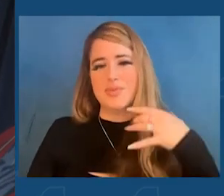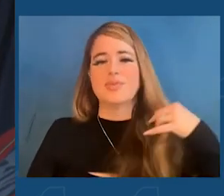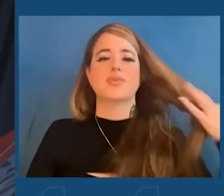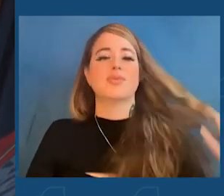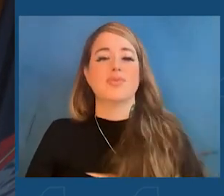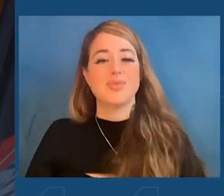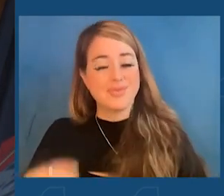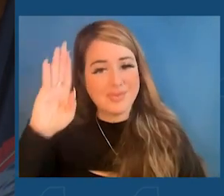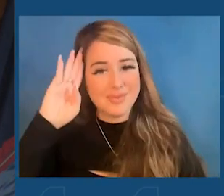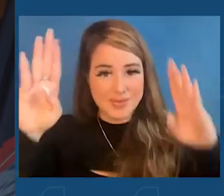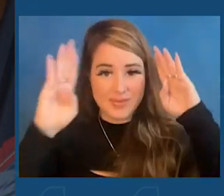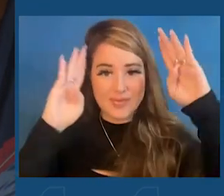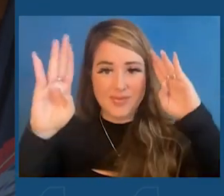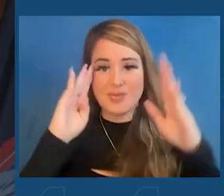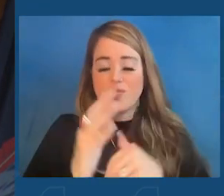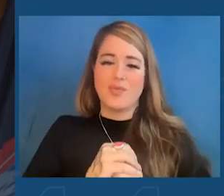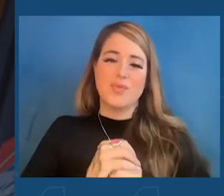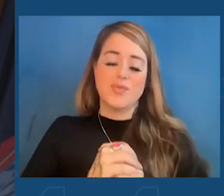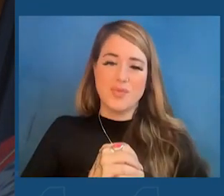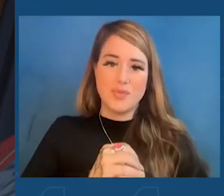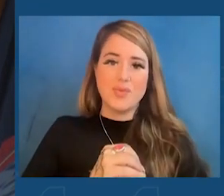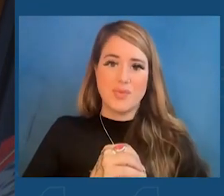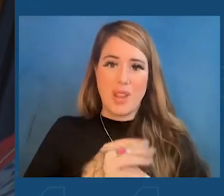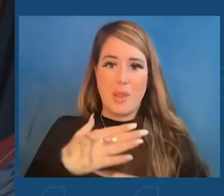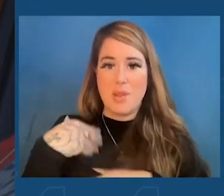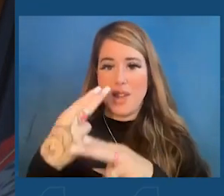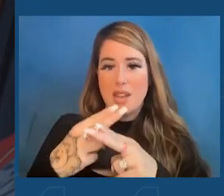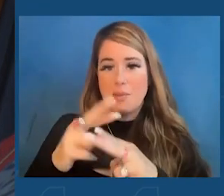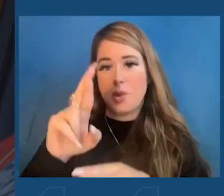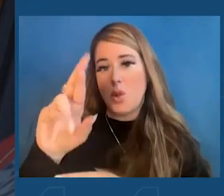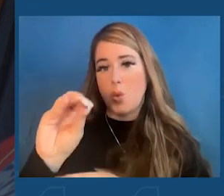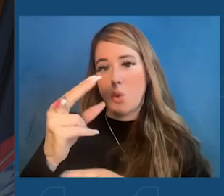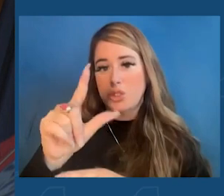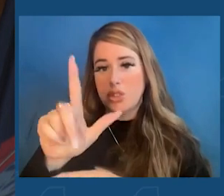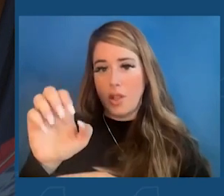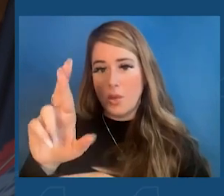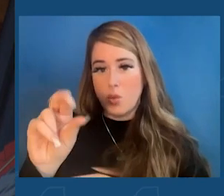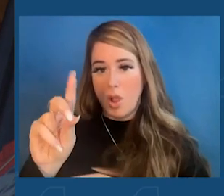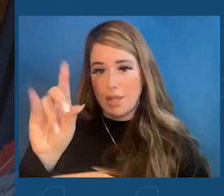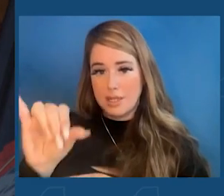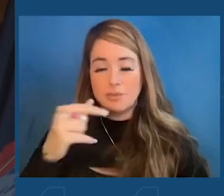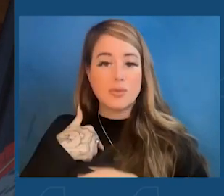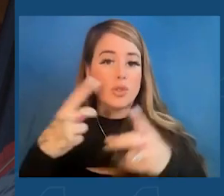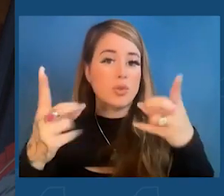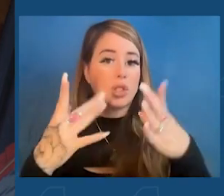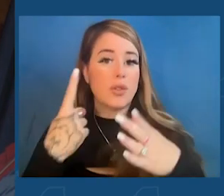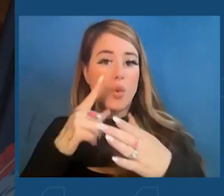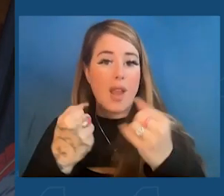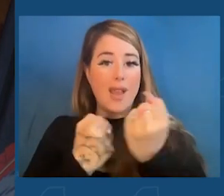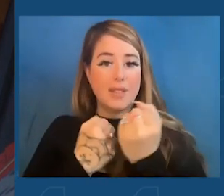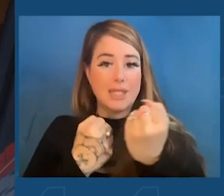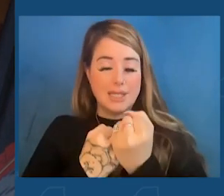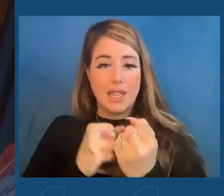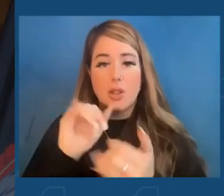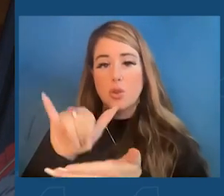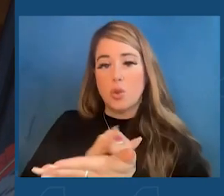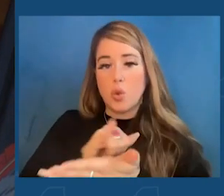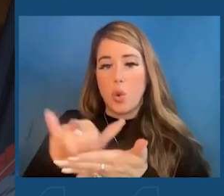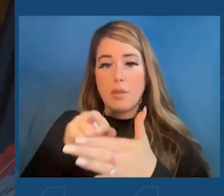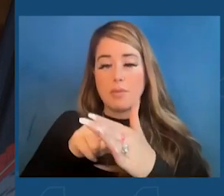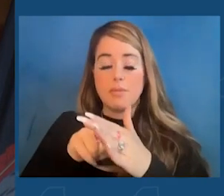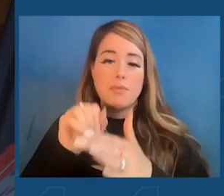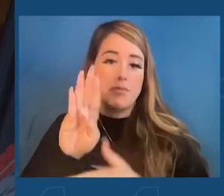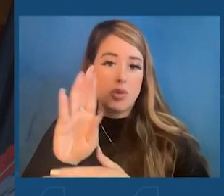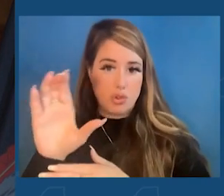Hi, everyone. My name is Rochelle Rodney. I'm the Director of Advocacy at the New York Birth Control Access Project.